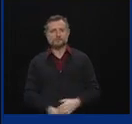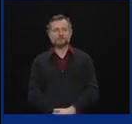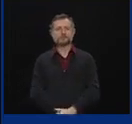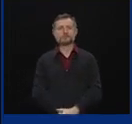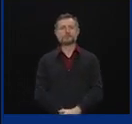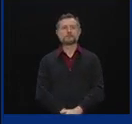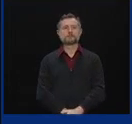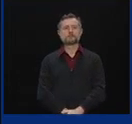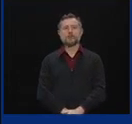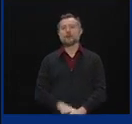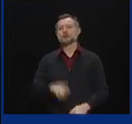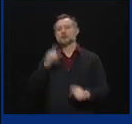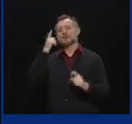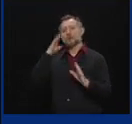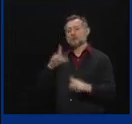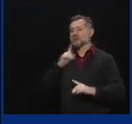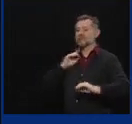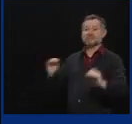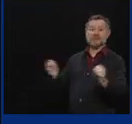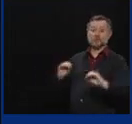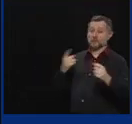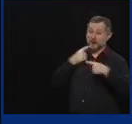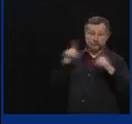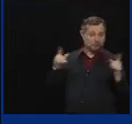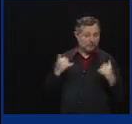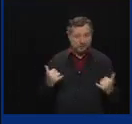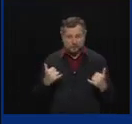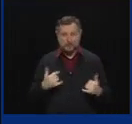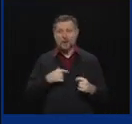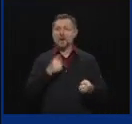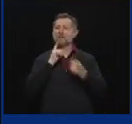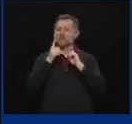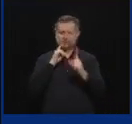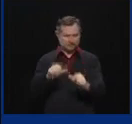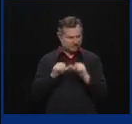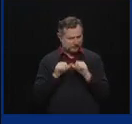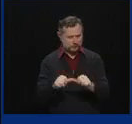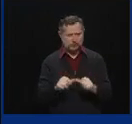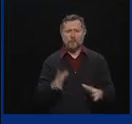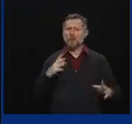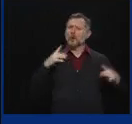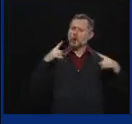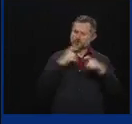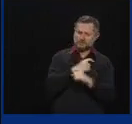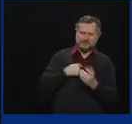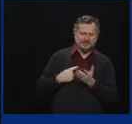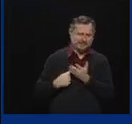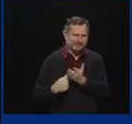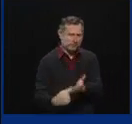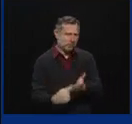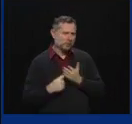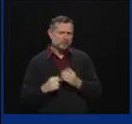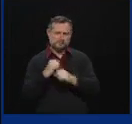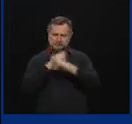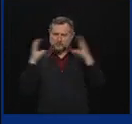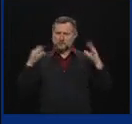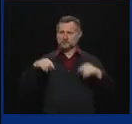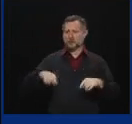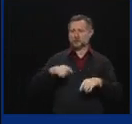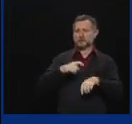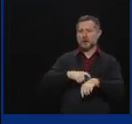There's nothing to announce today. Conversations are ongoing. They're very complicated negotiations, as you can imagine, anytime you're